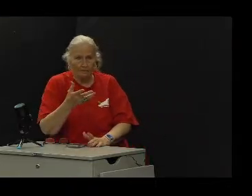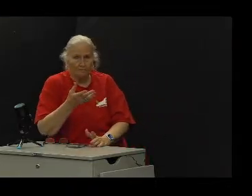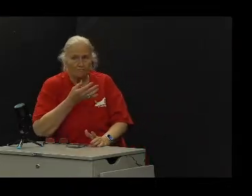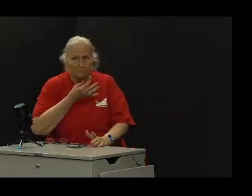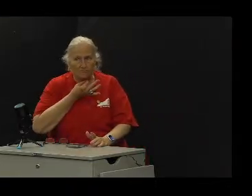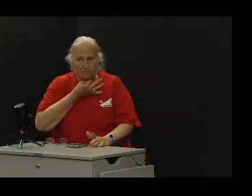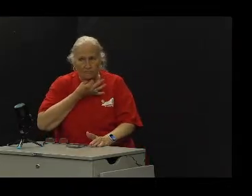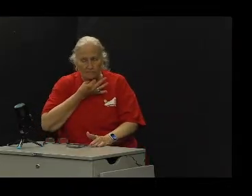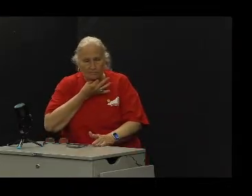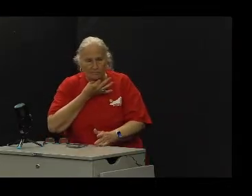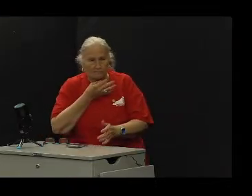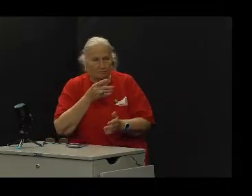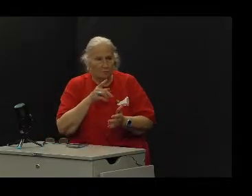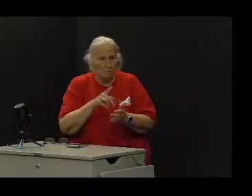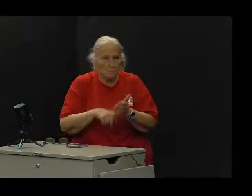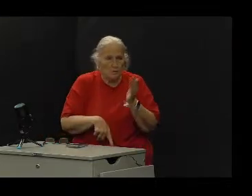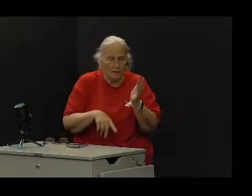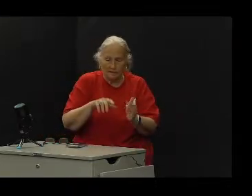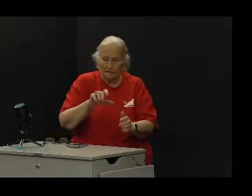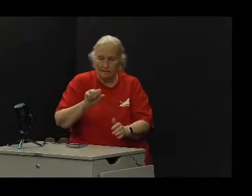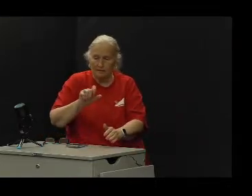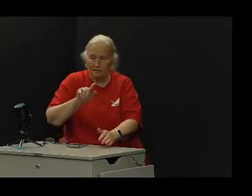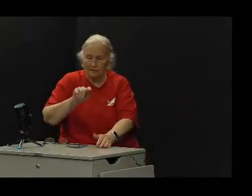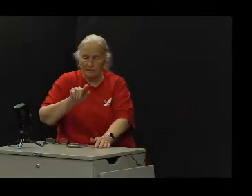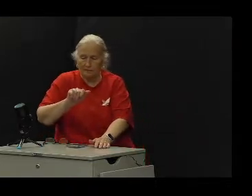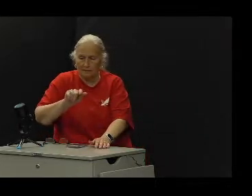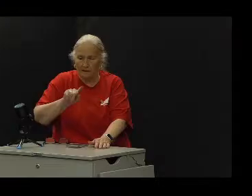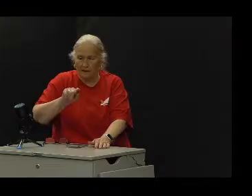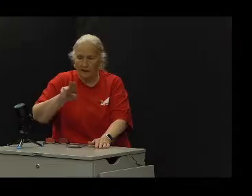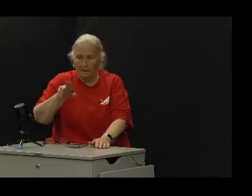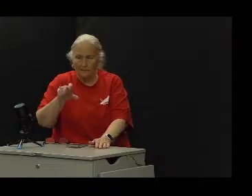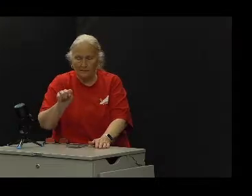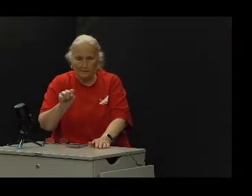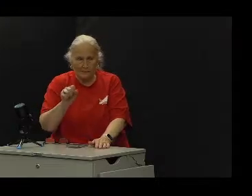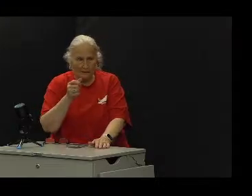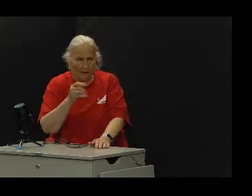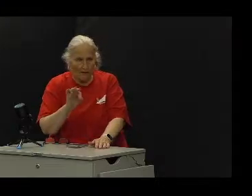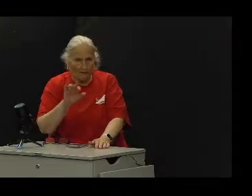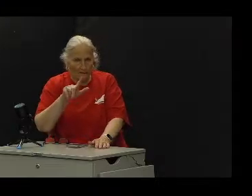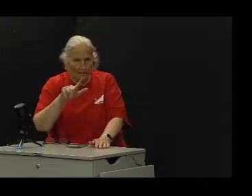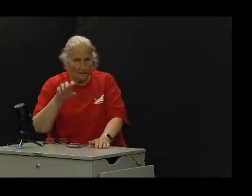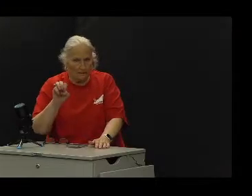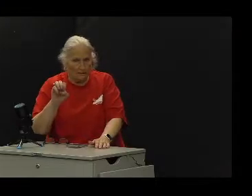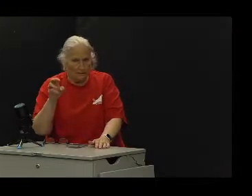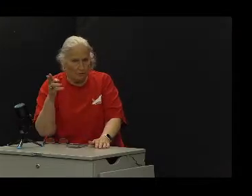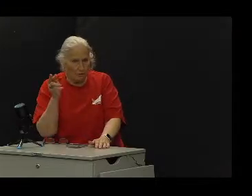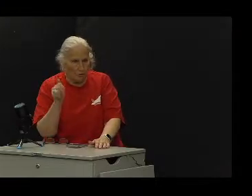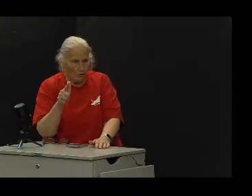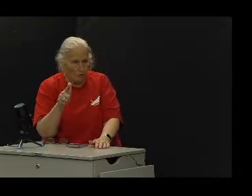does finally open. But setting that aside, I am curious, what